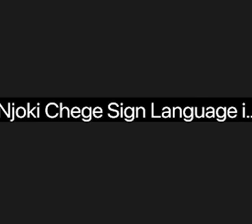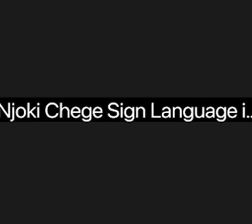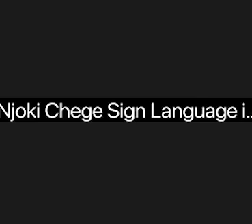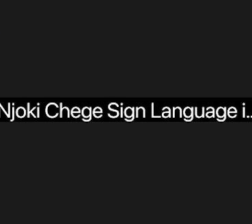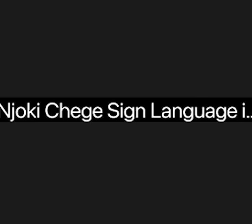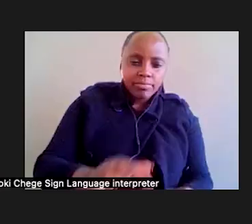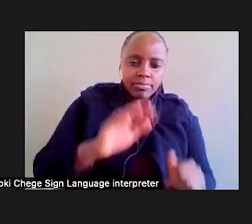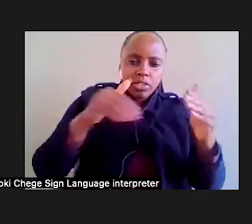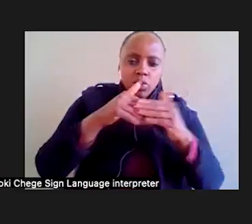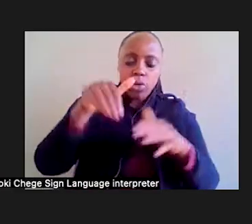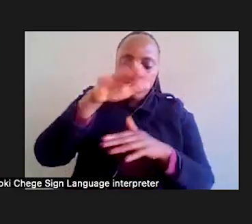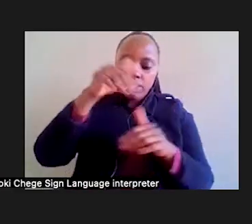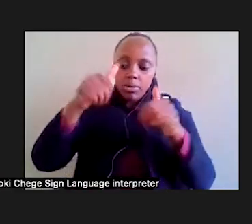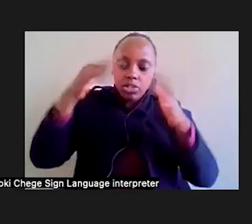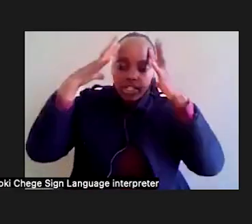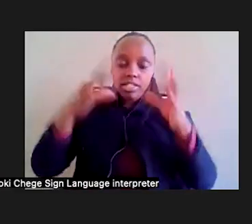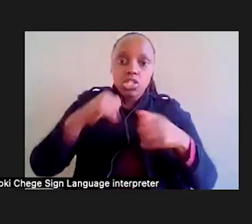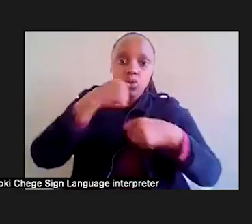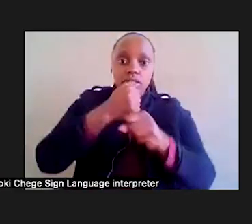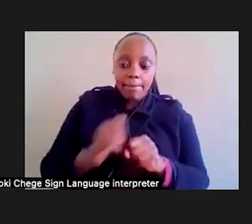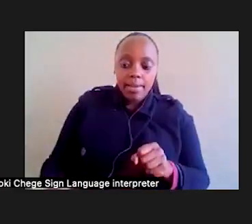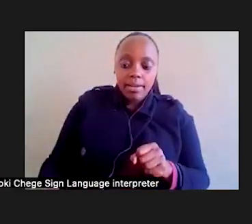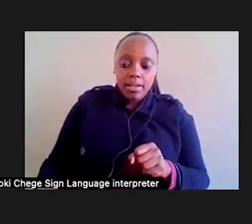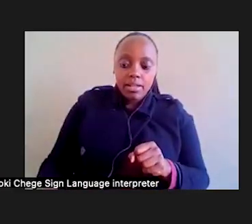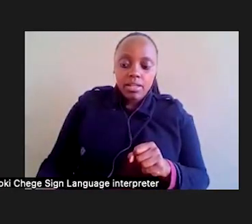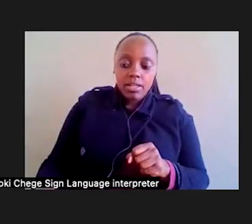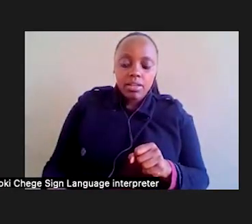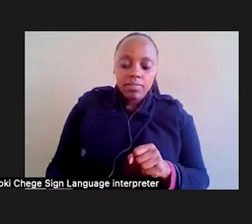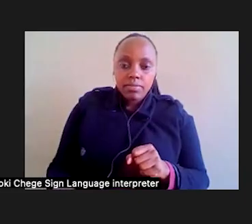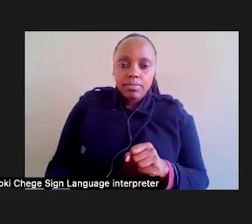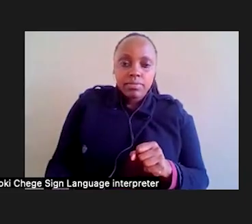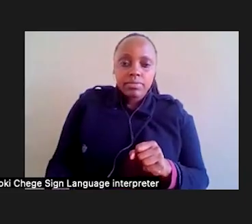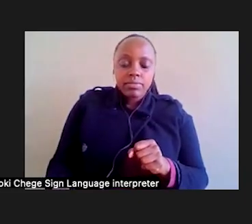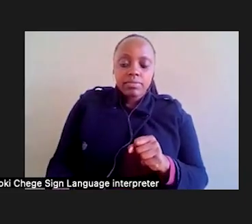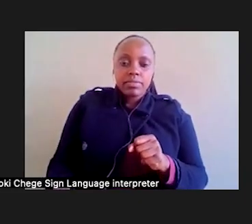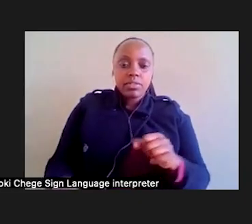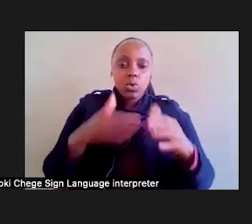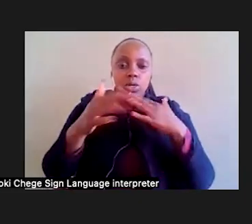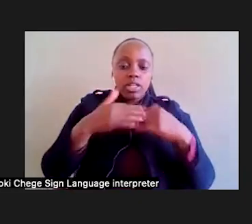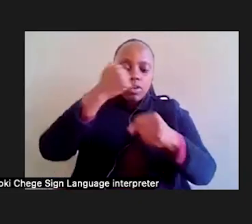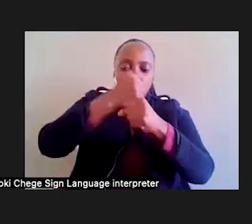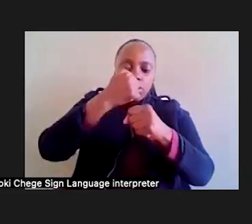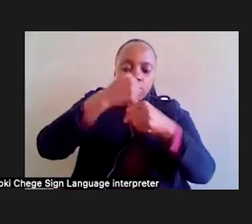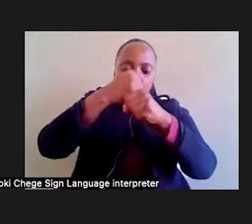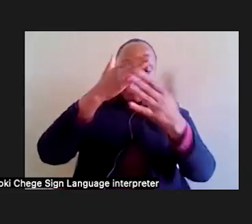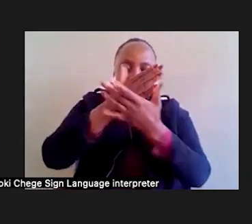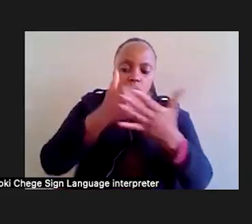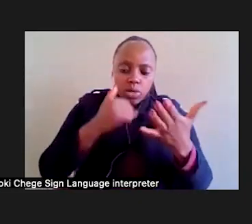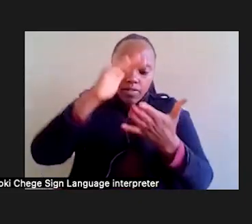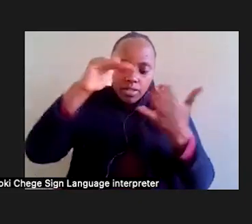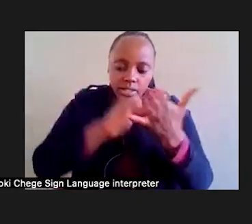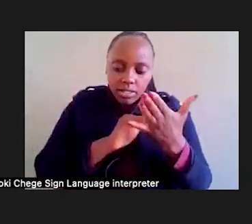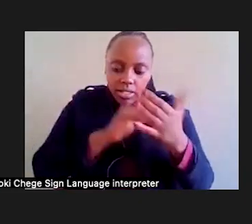every space where decisions are made. And so whatever we are doing, we should always make sure that we are centering